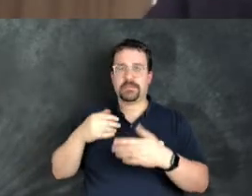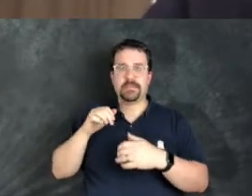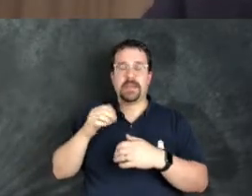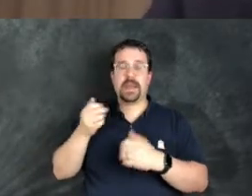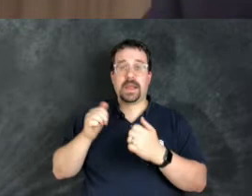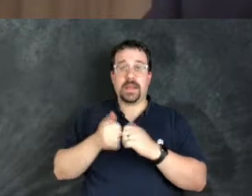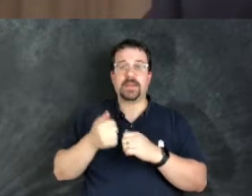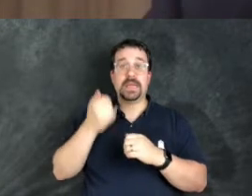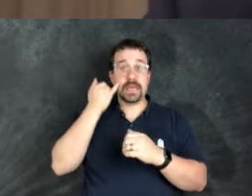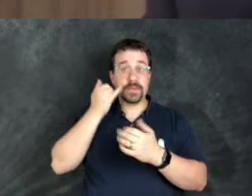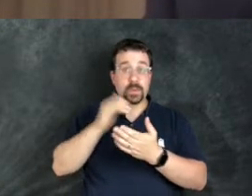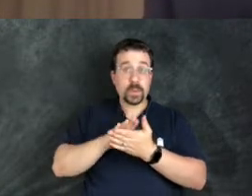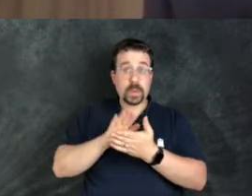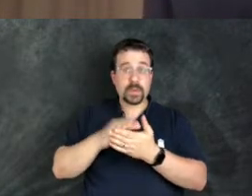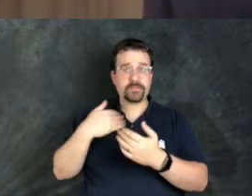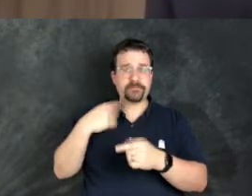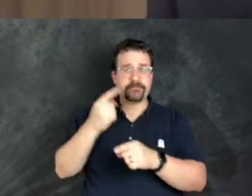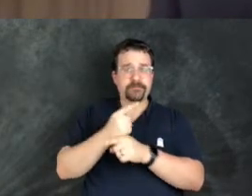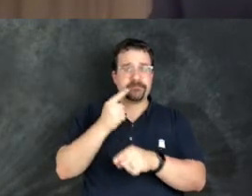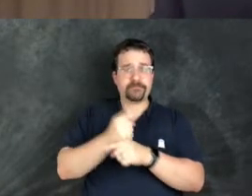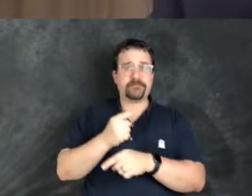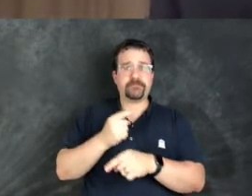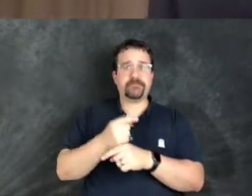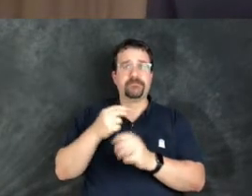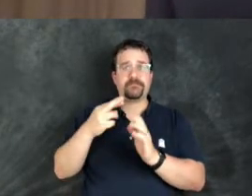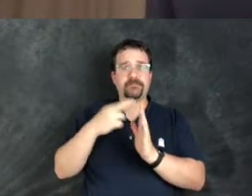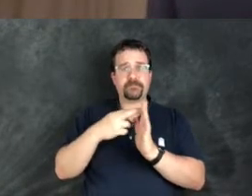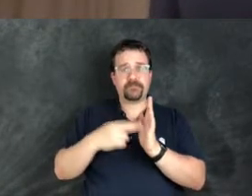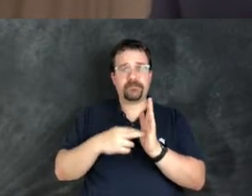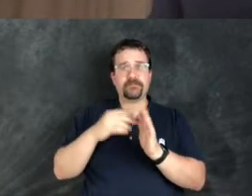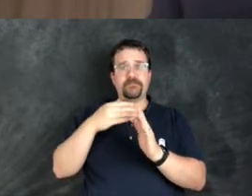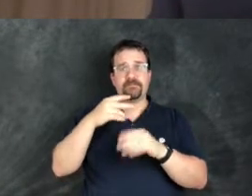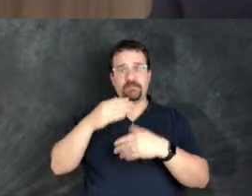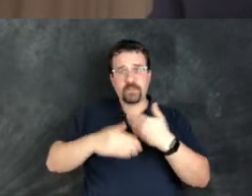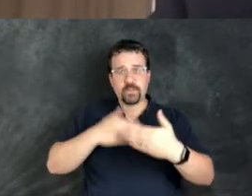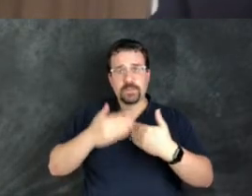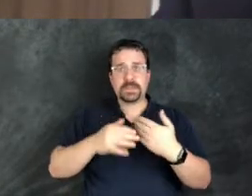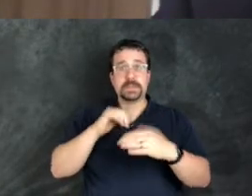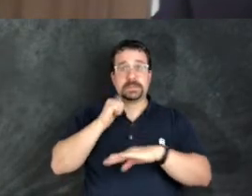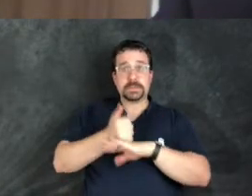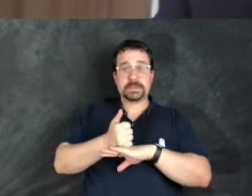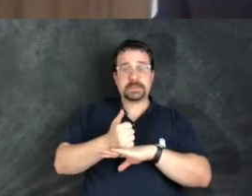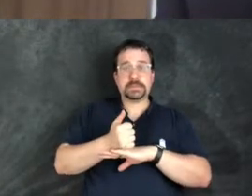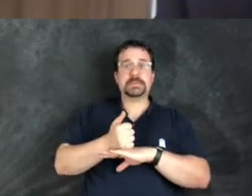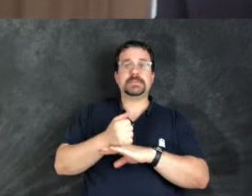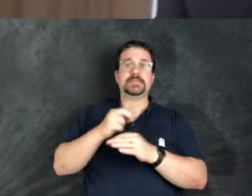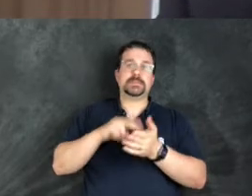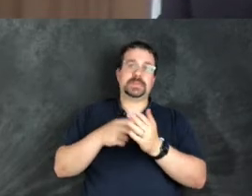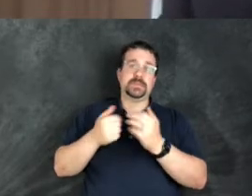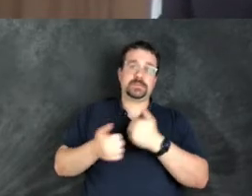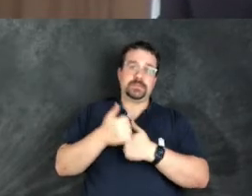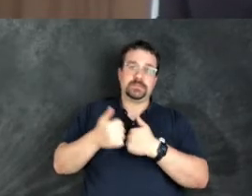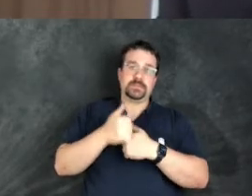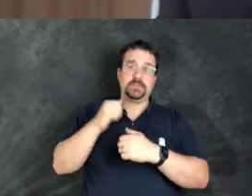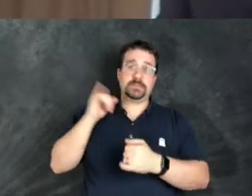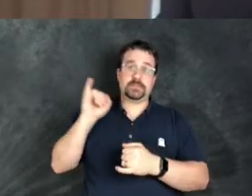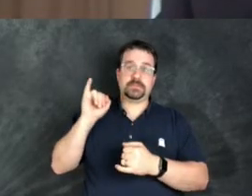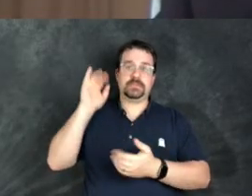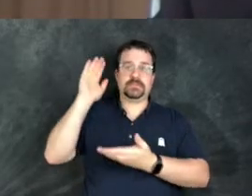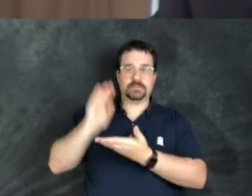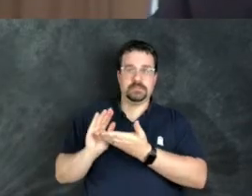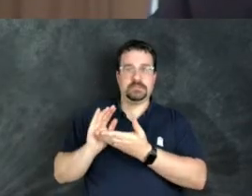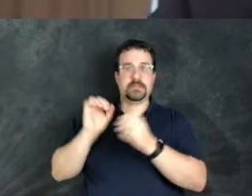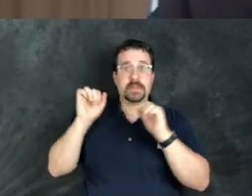like this: if schools have the proper protocols in place, then the risks of infection can be